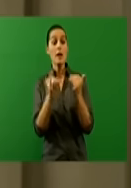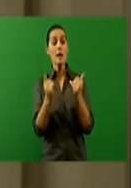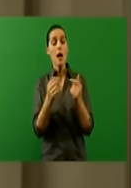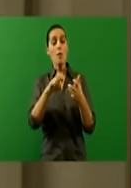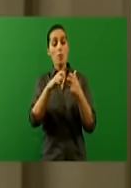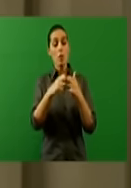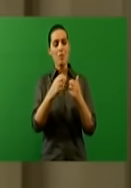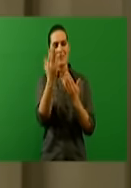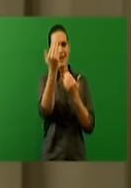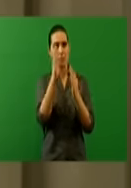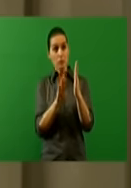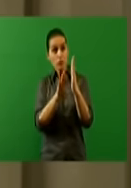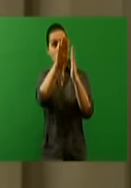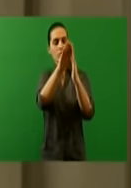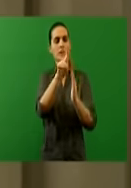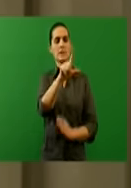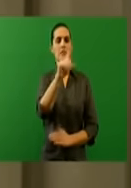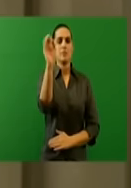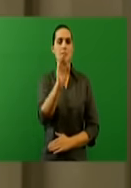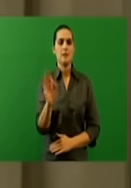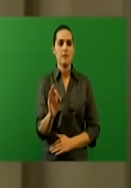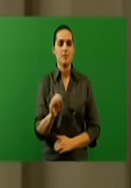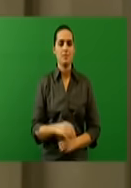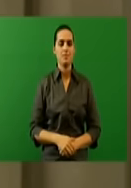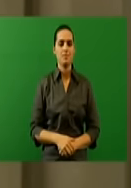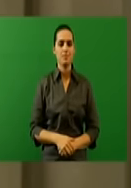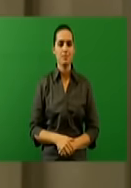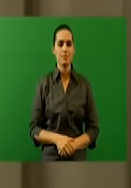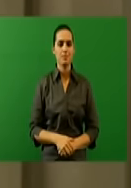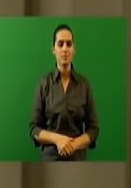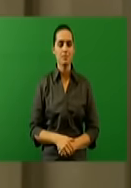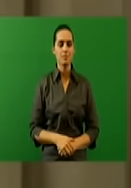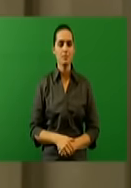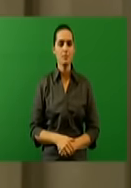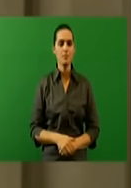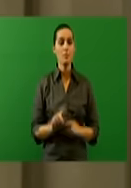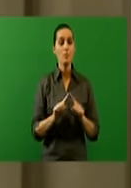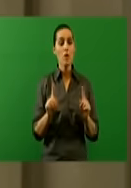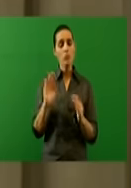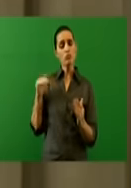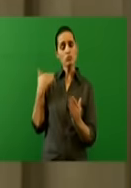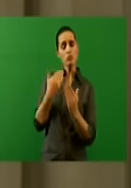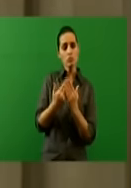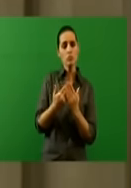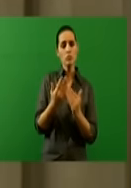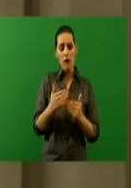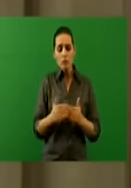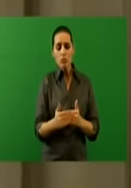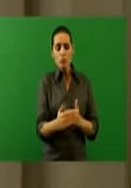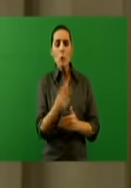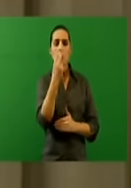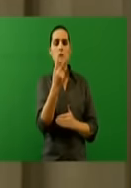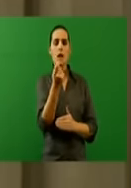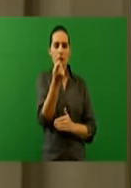second half of next year. Nevertheless, there have been some improvements in the near-term inflation